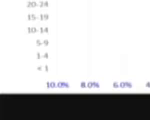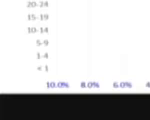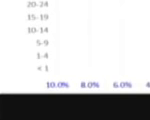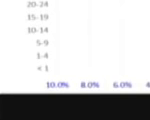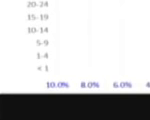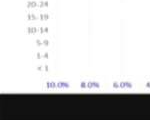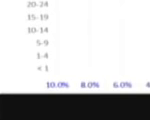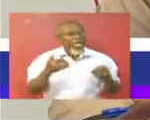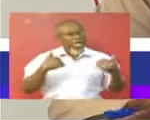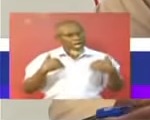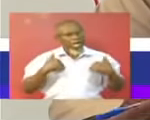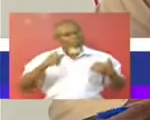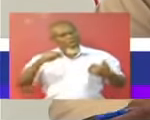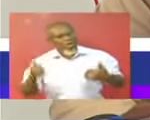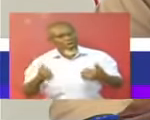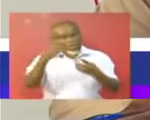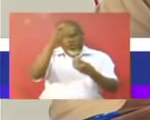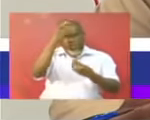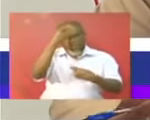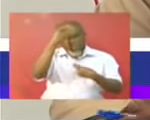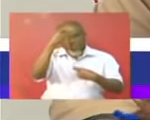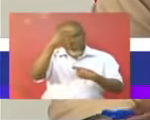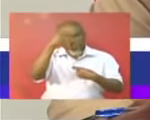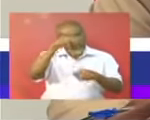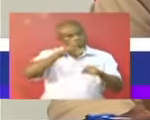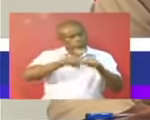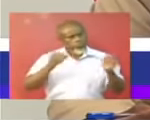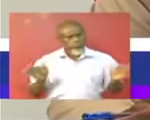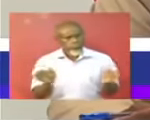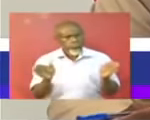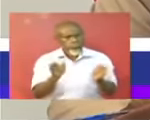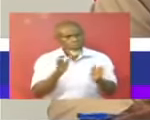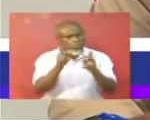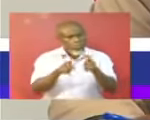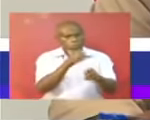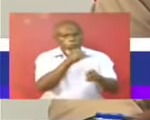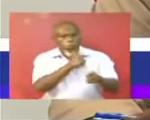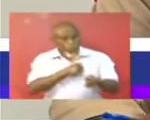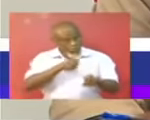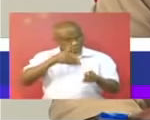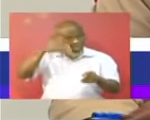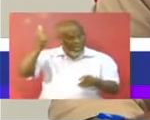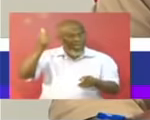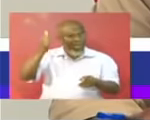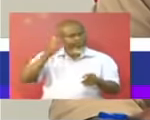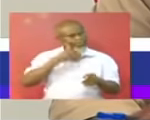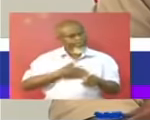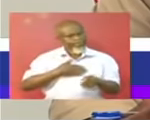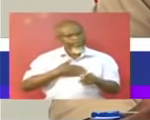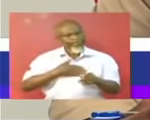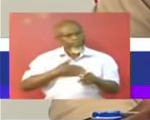this is where we want to encourage people in the older age groups, individuals with comorbidities, to be